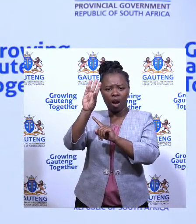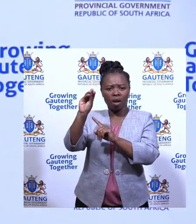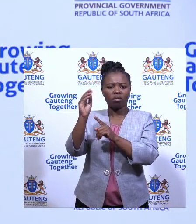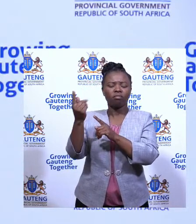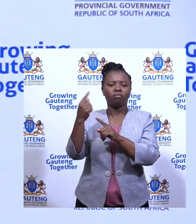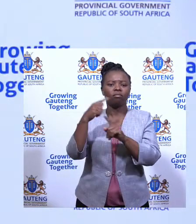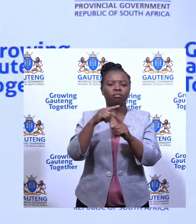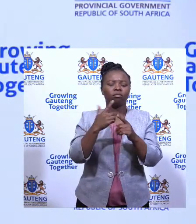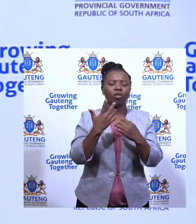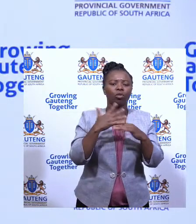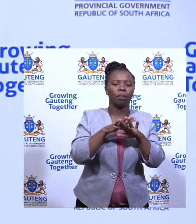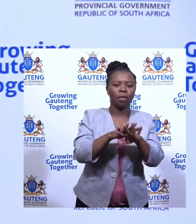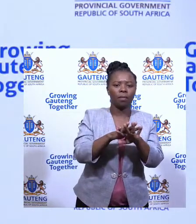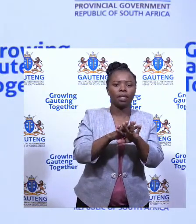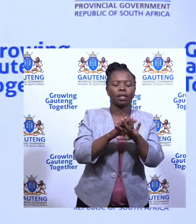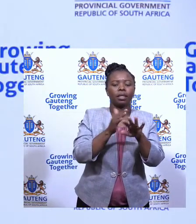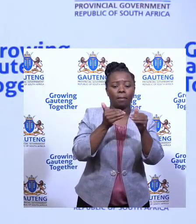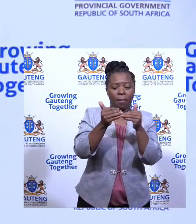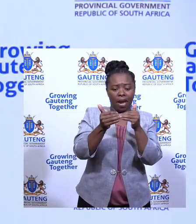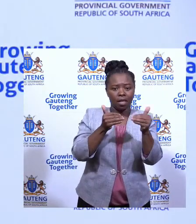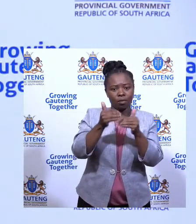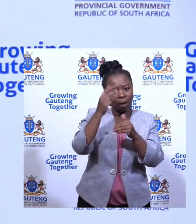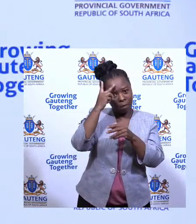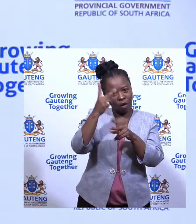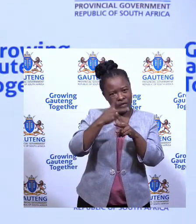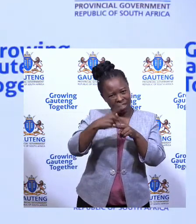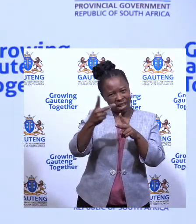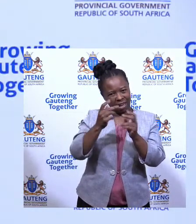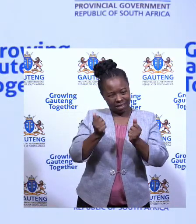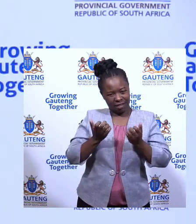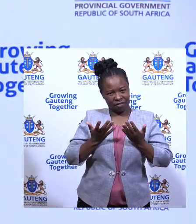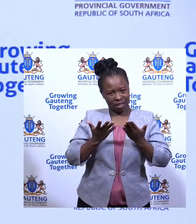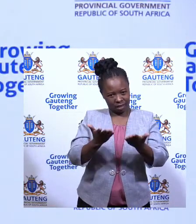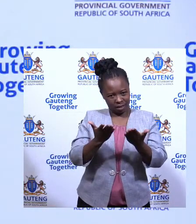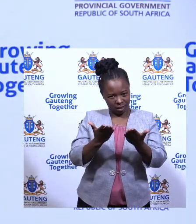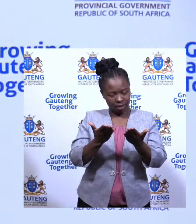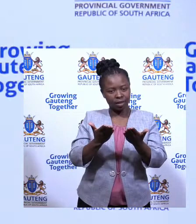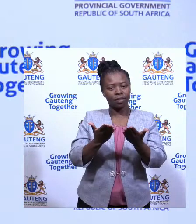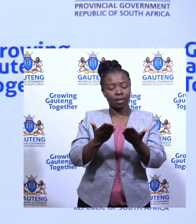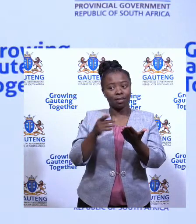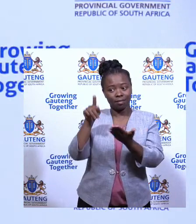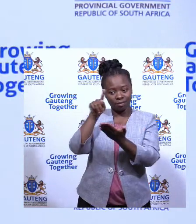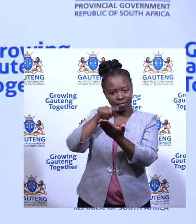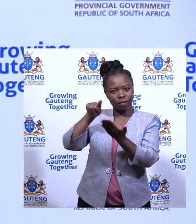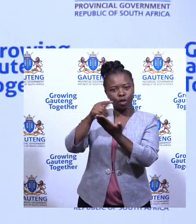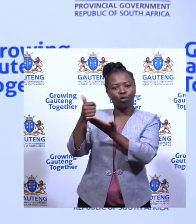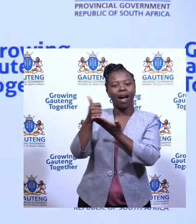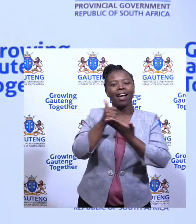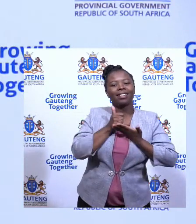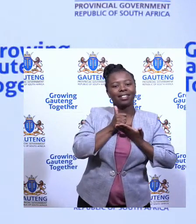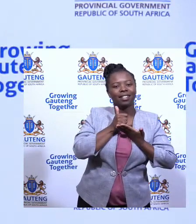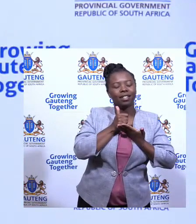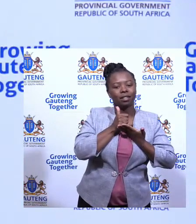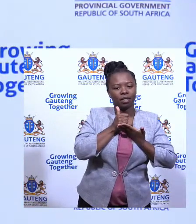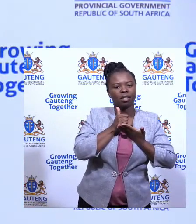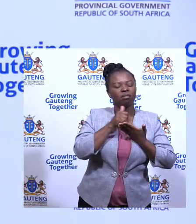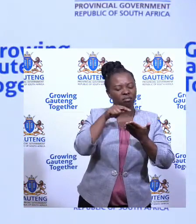Implementation Management Professional Service Provider to assist us with this COVID-19